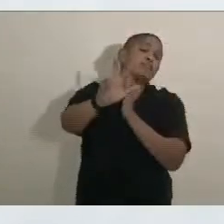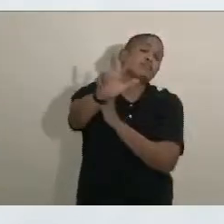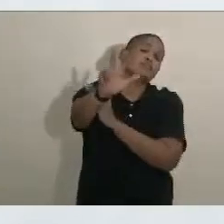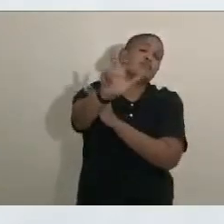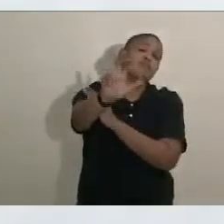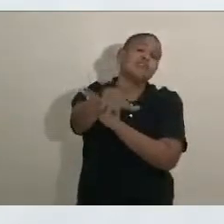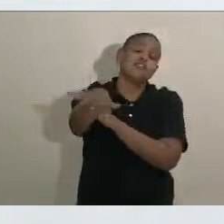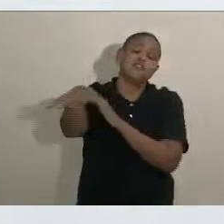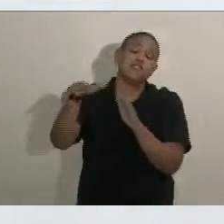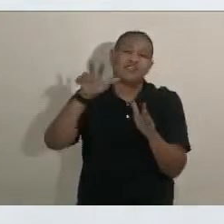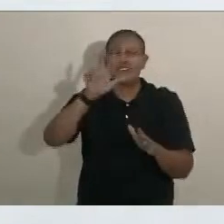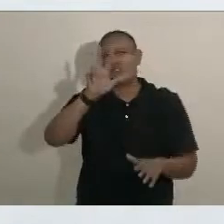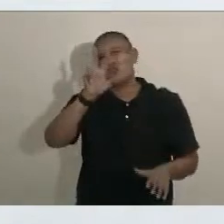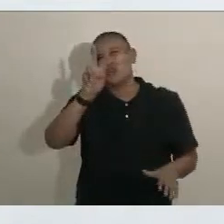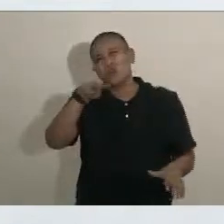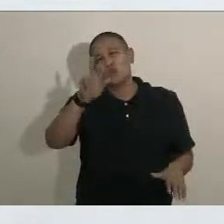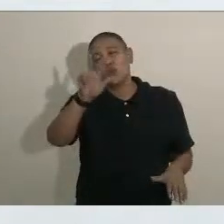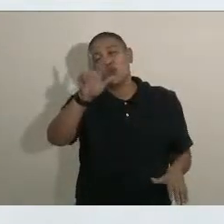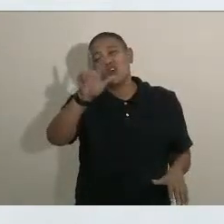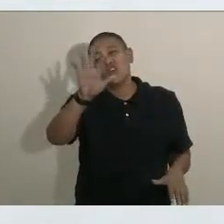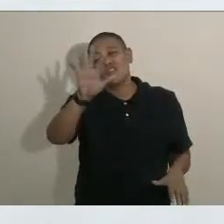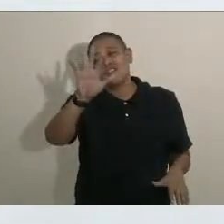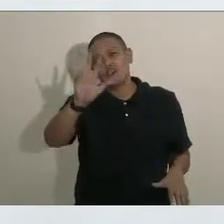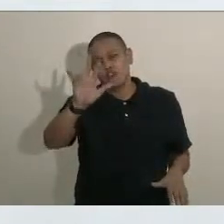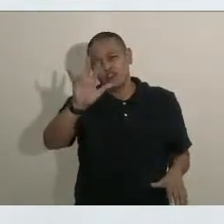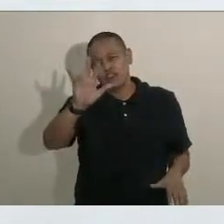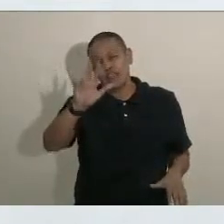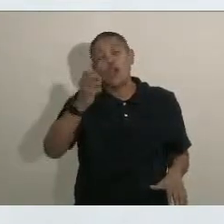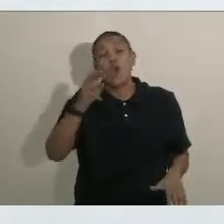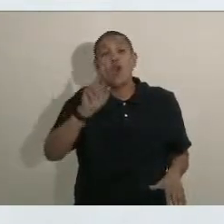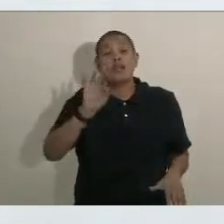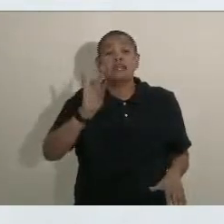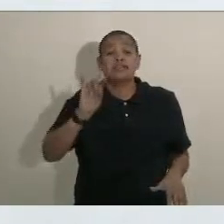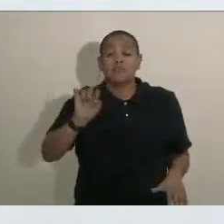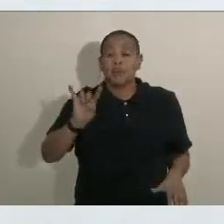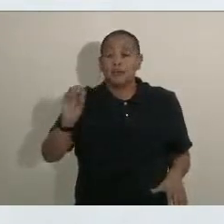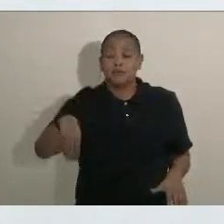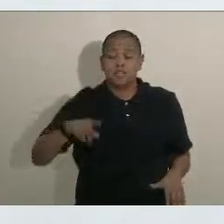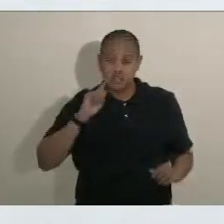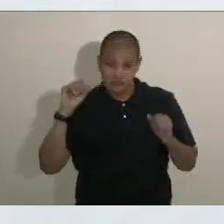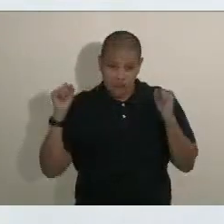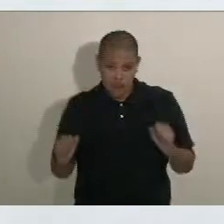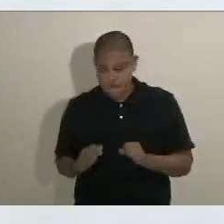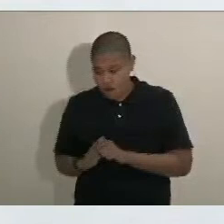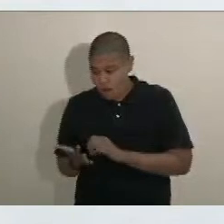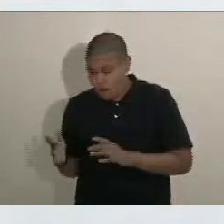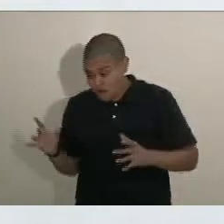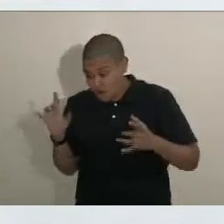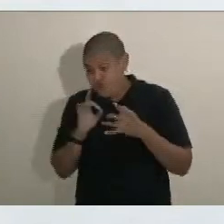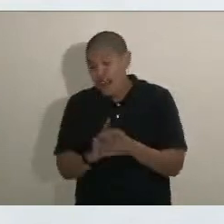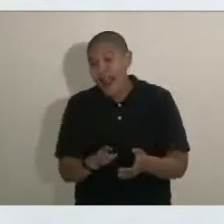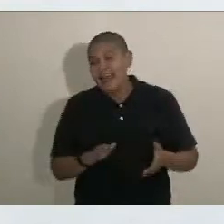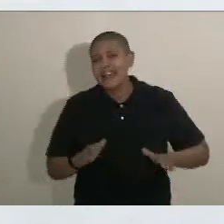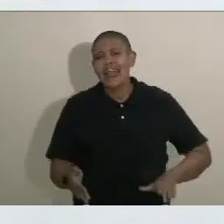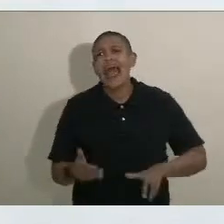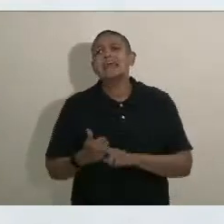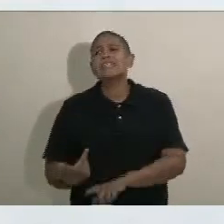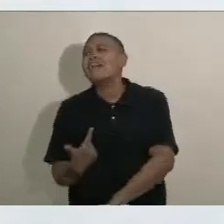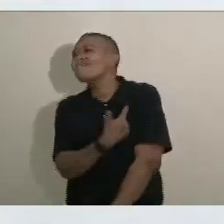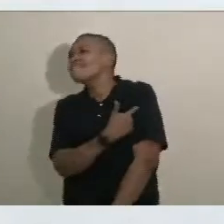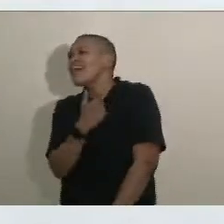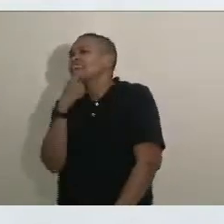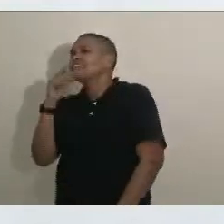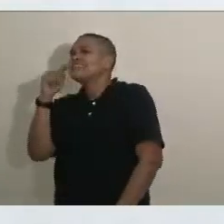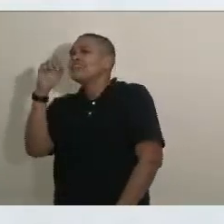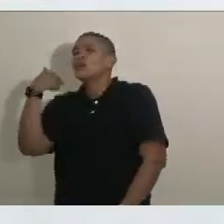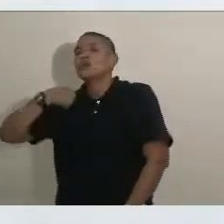2,353, or 97.8% of the confirmed 2,408 COVID-related deaths whose vaccination status we